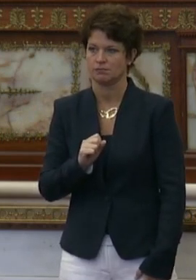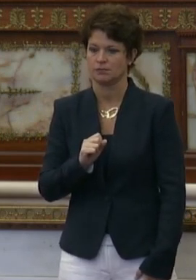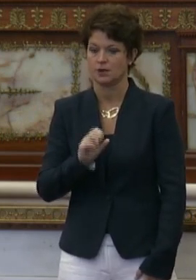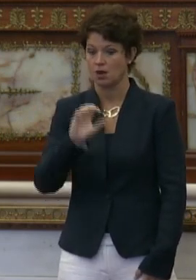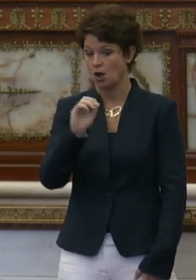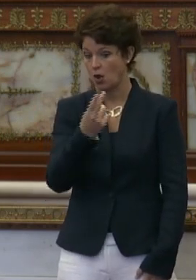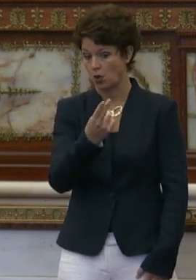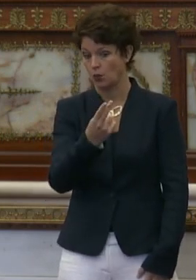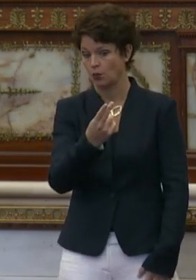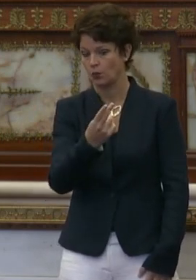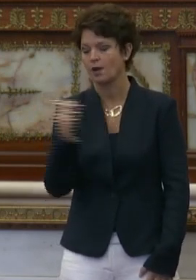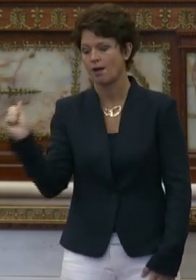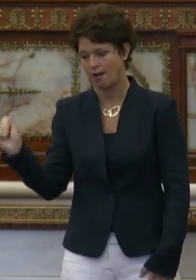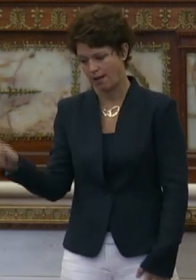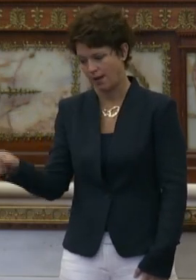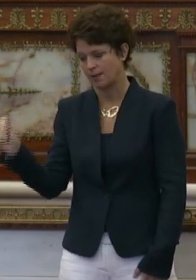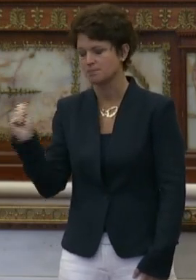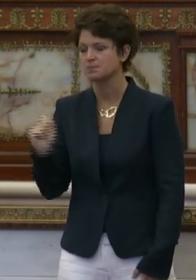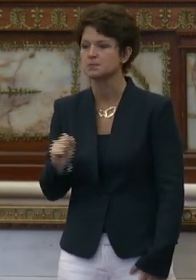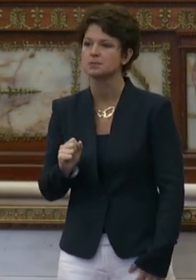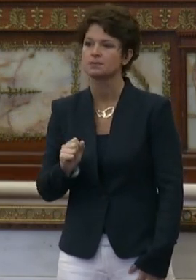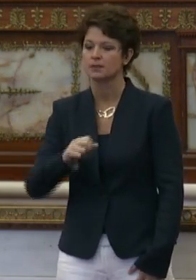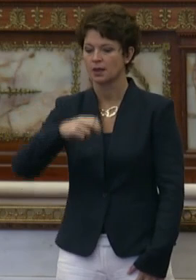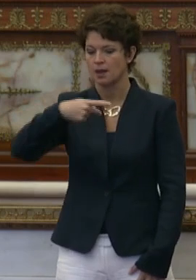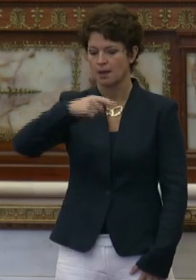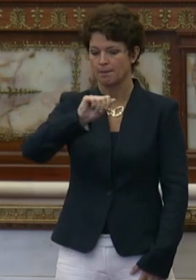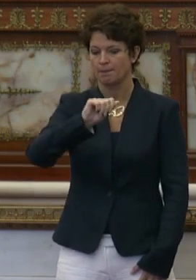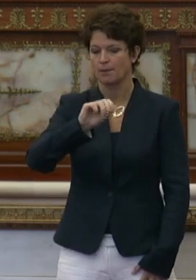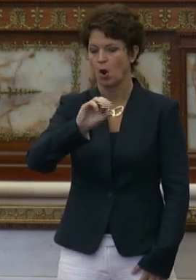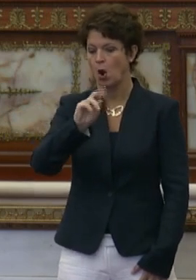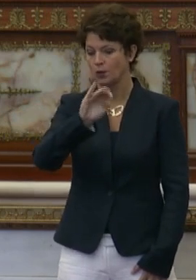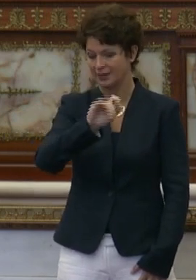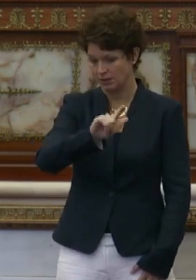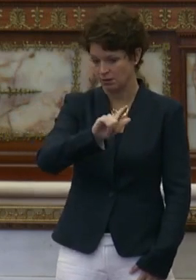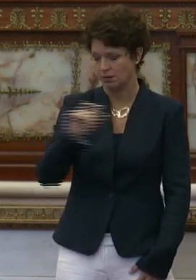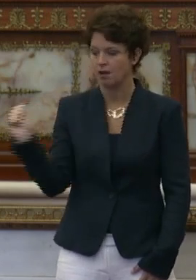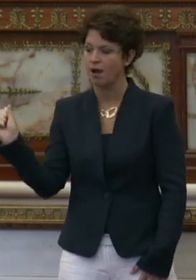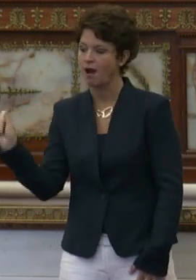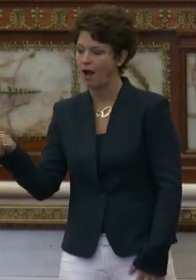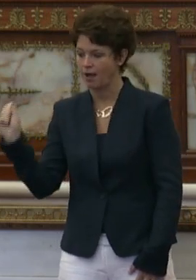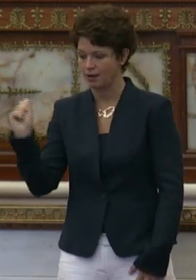Councilman O? Aye. Councilman O'Neill? Aye.